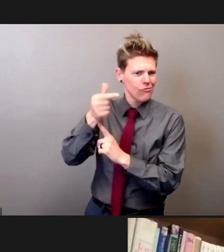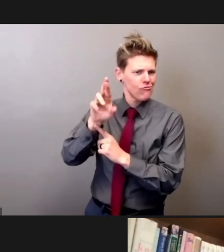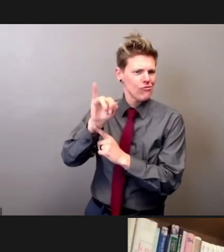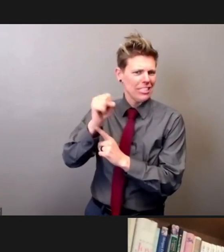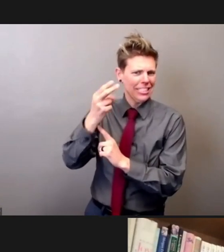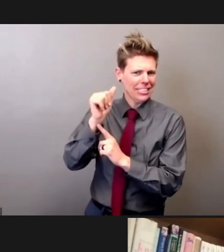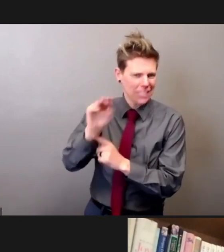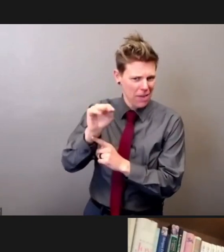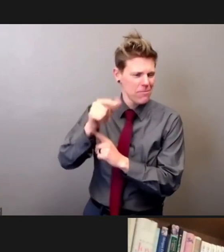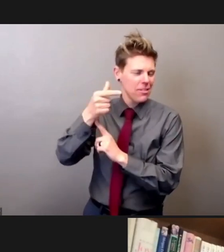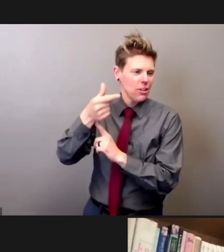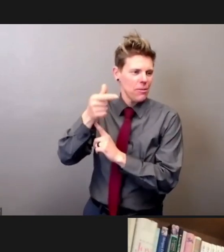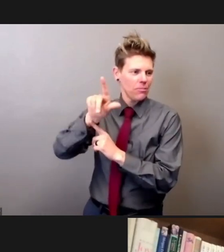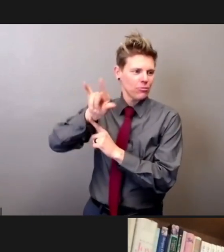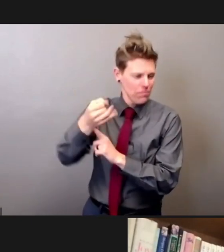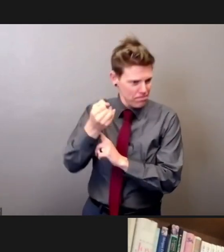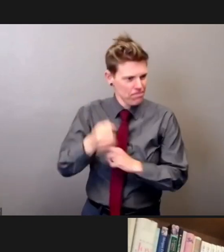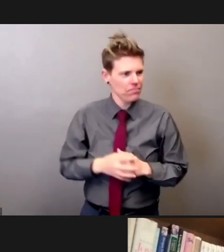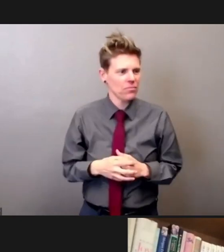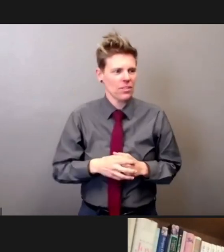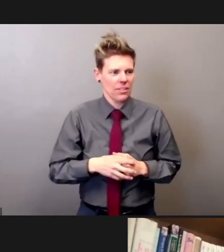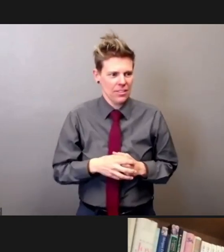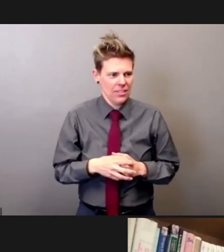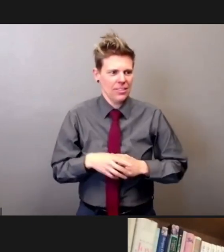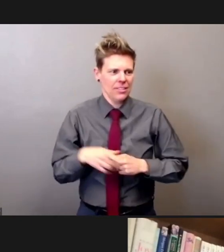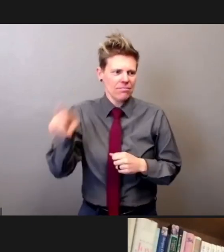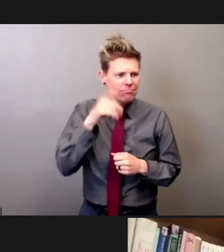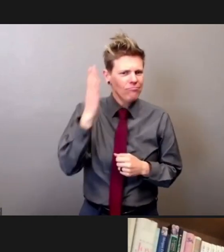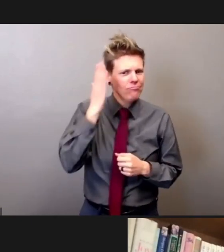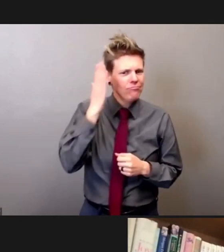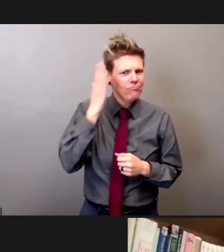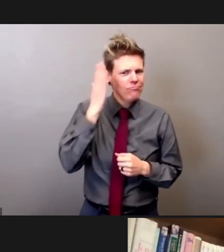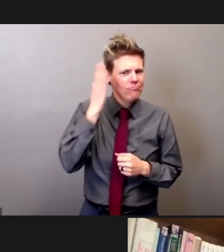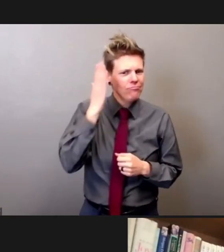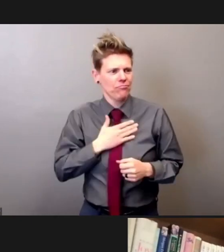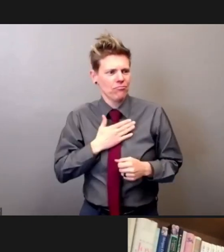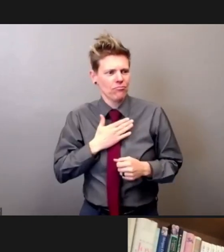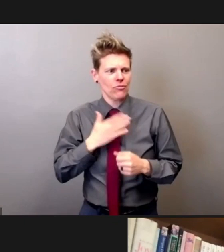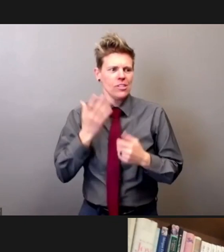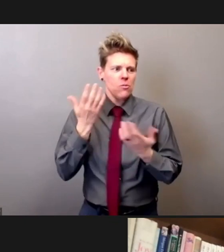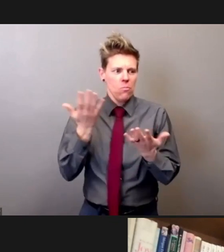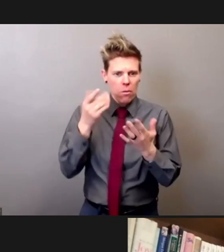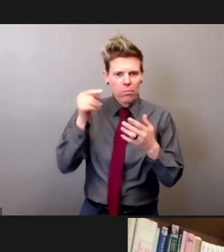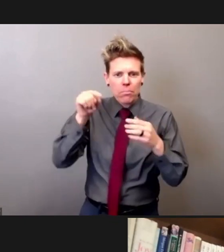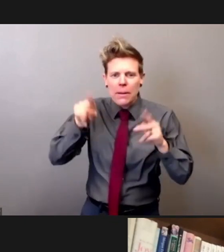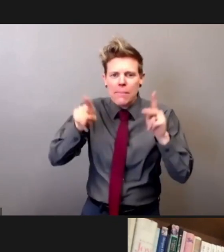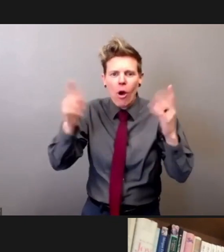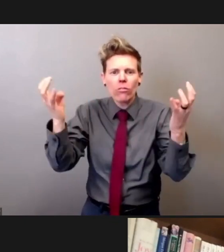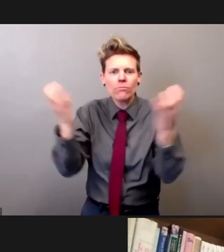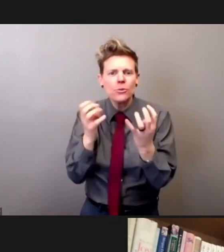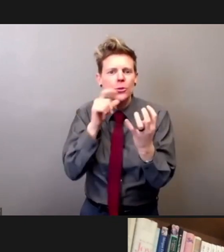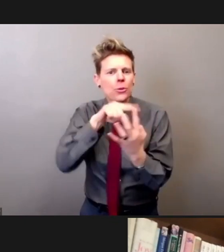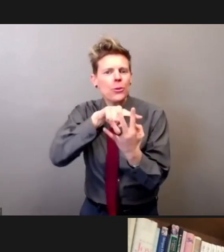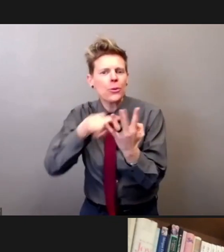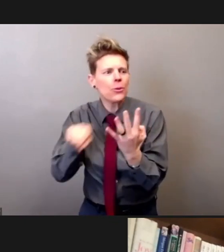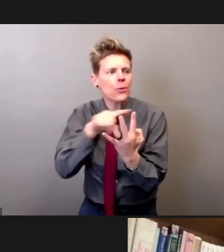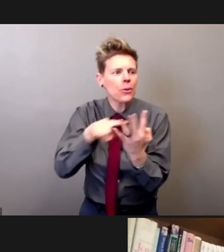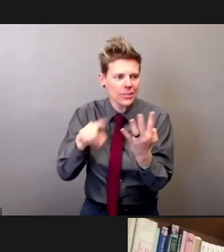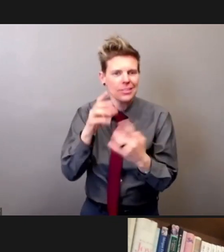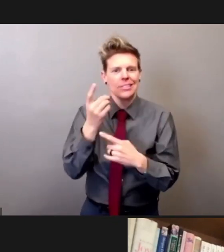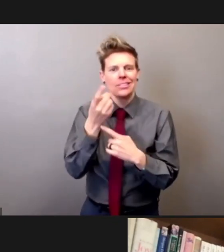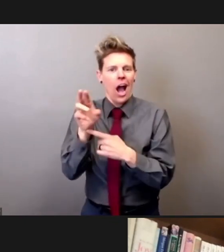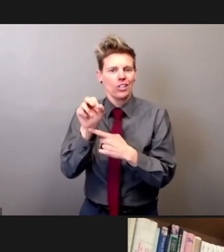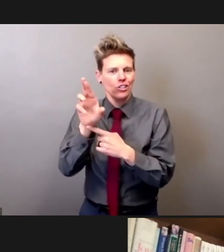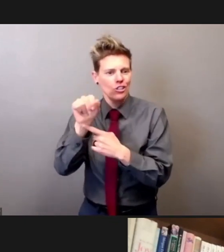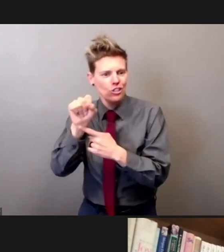accustomed to hearing directly from Dr. Grace and Dr. Collins about COVID updates and also healthcare